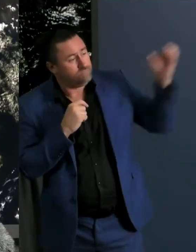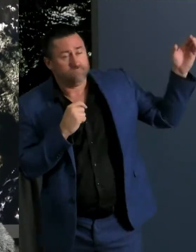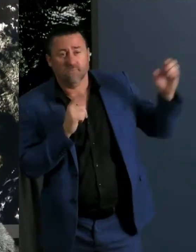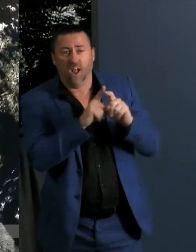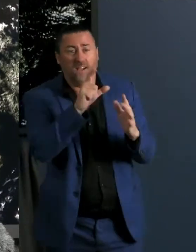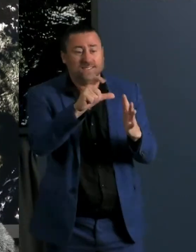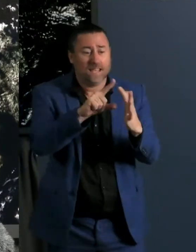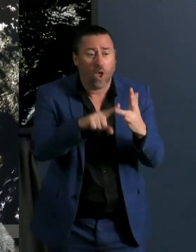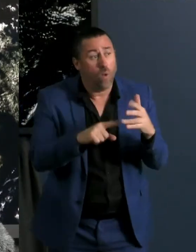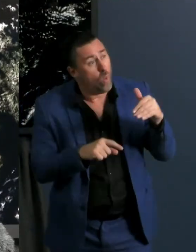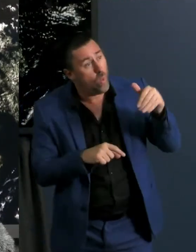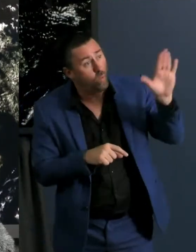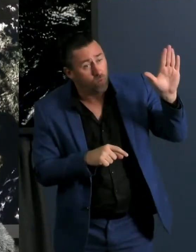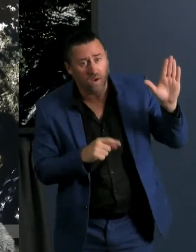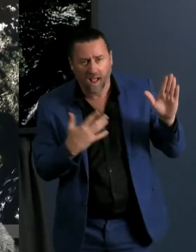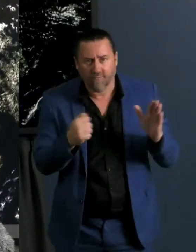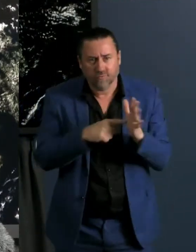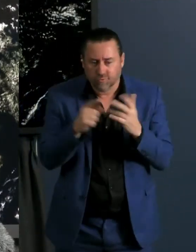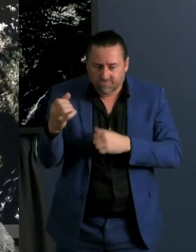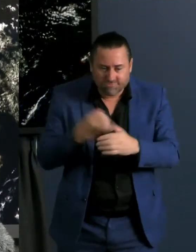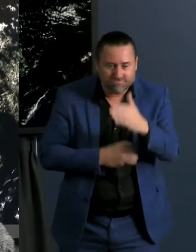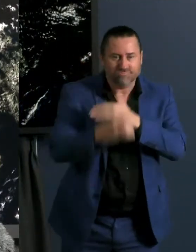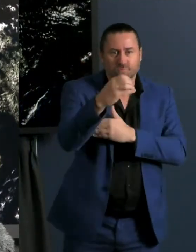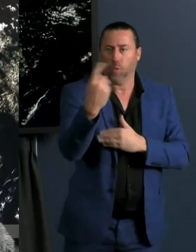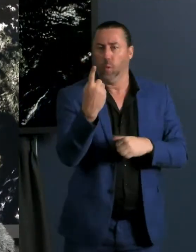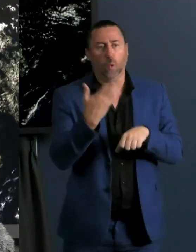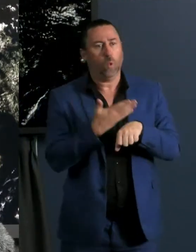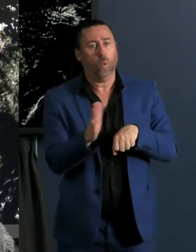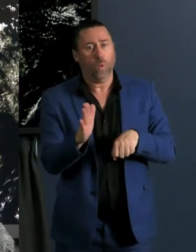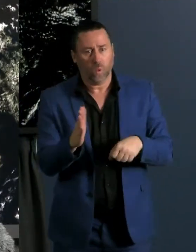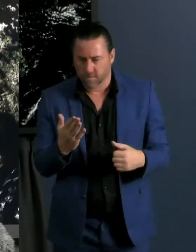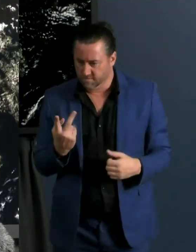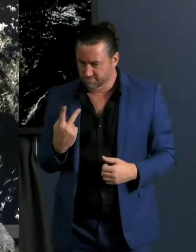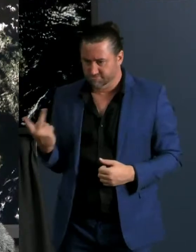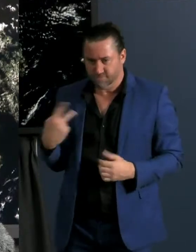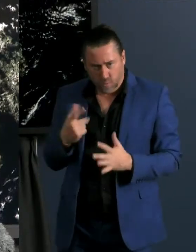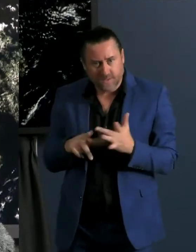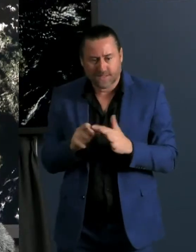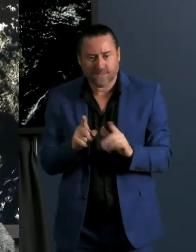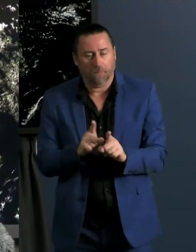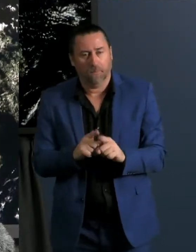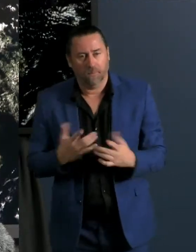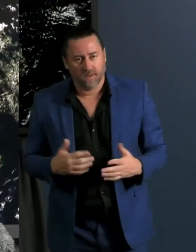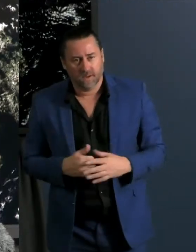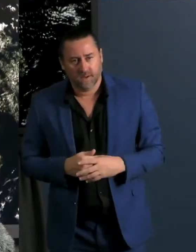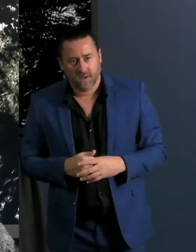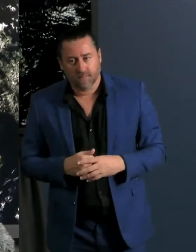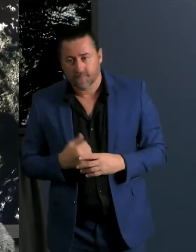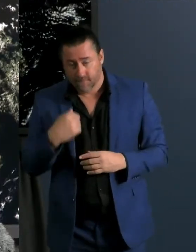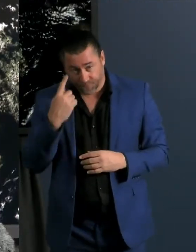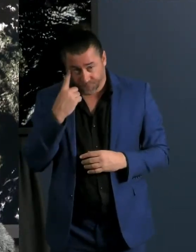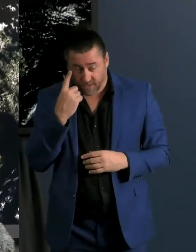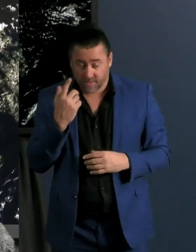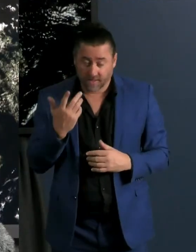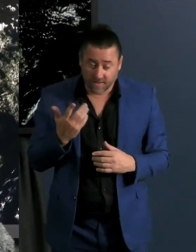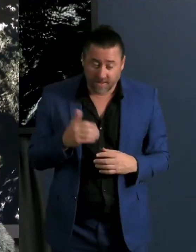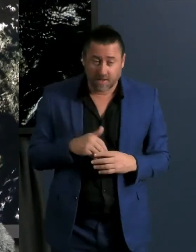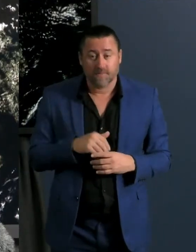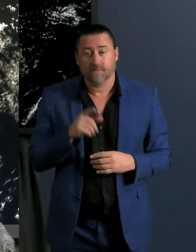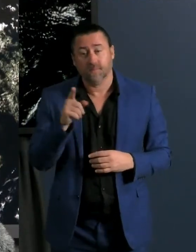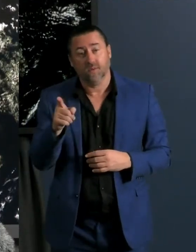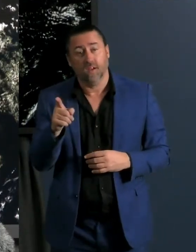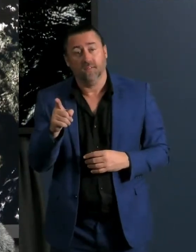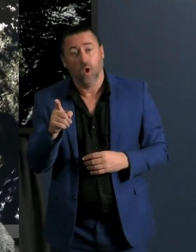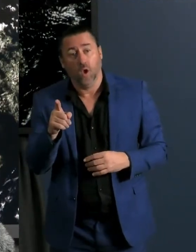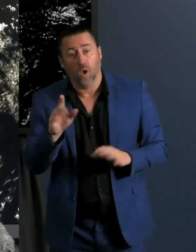their leader resolves to move on. And that's what the Labor Party did. I think you'll actually, if you step